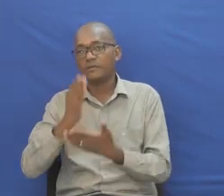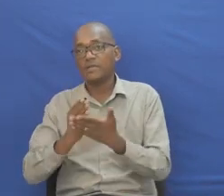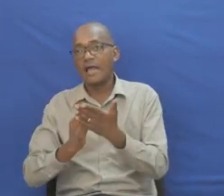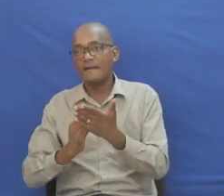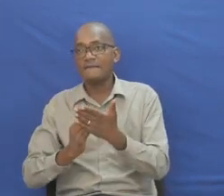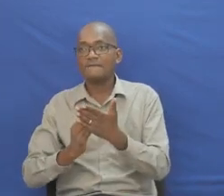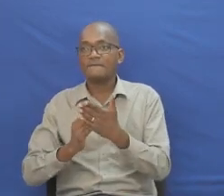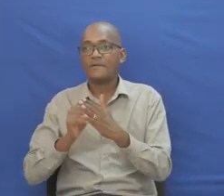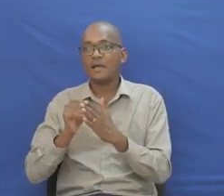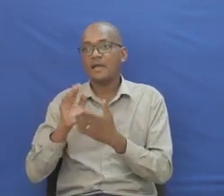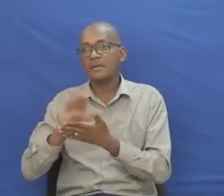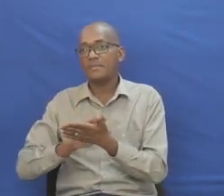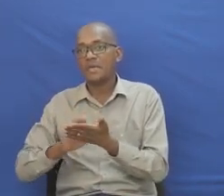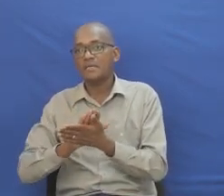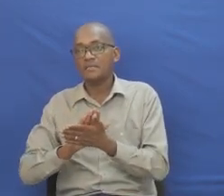height.